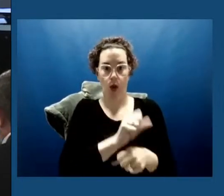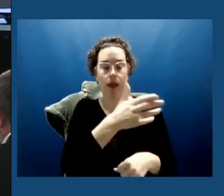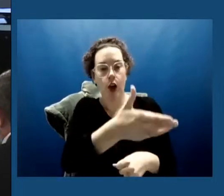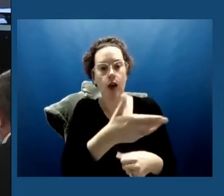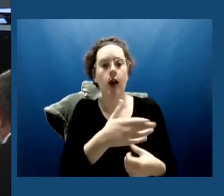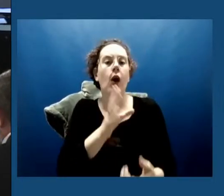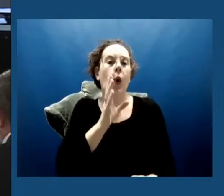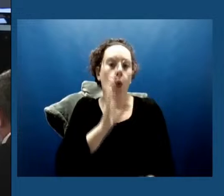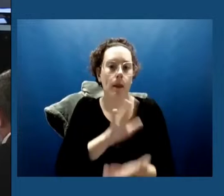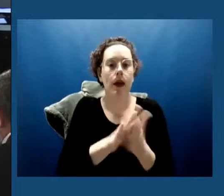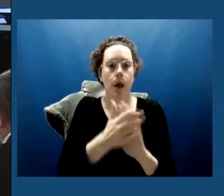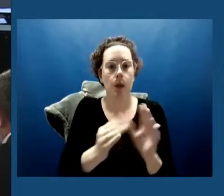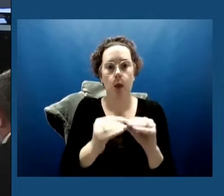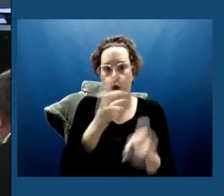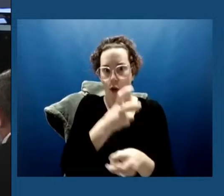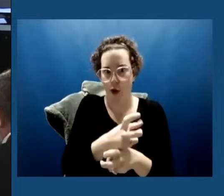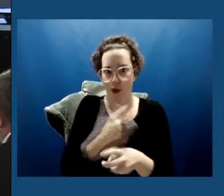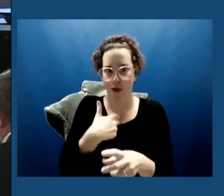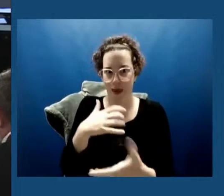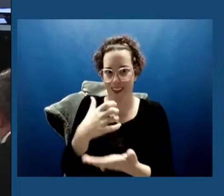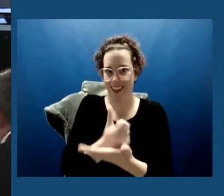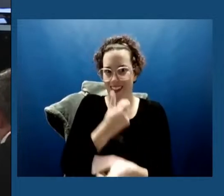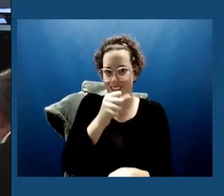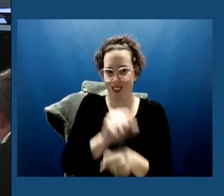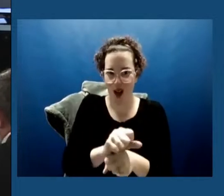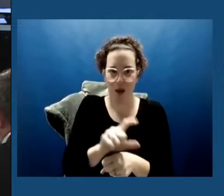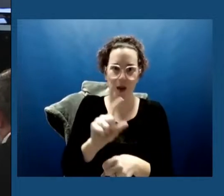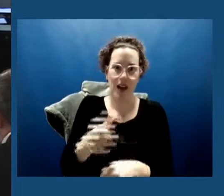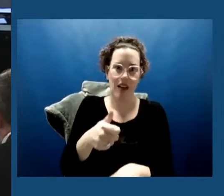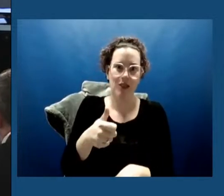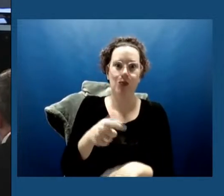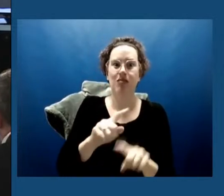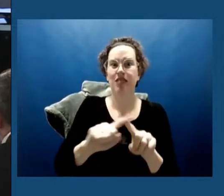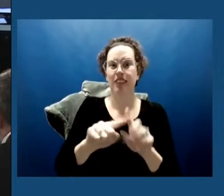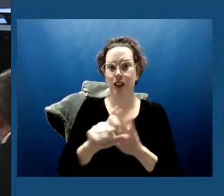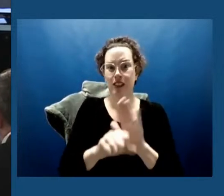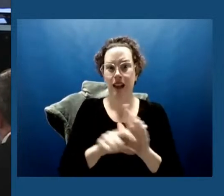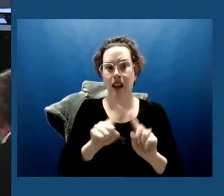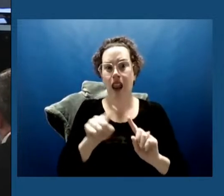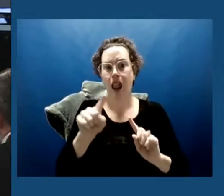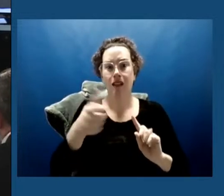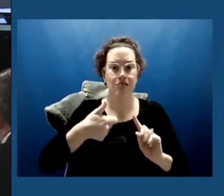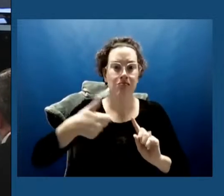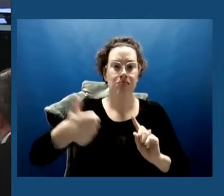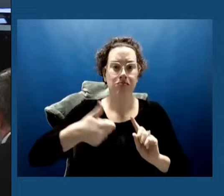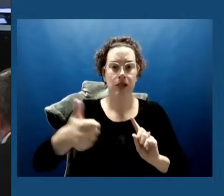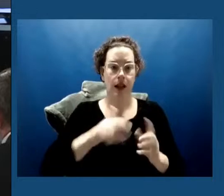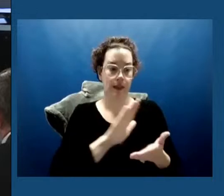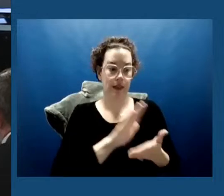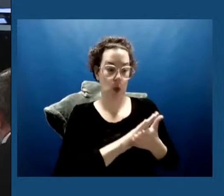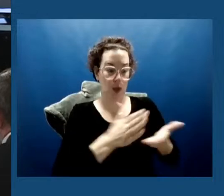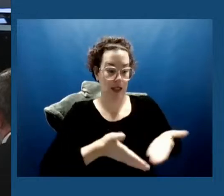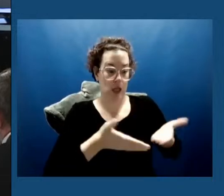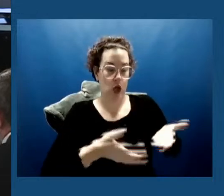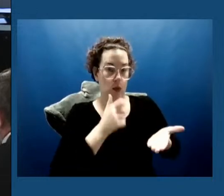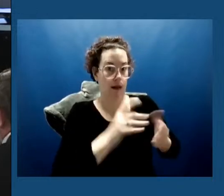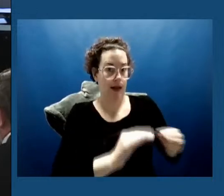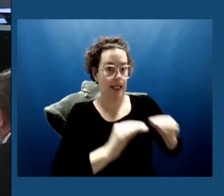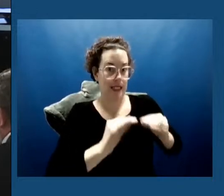be hard for me to get a job there because I would have to travel states and the schools wouldn't be teaching me how to do stuff in Micron